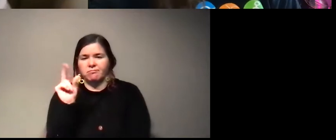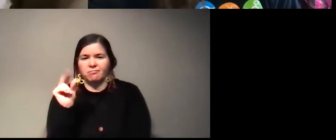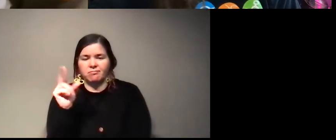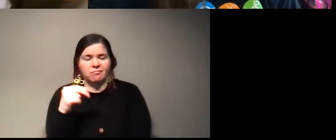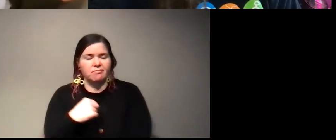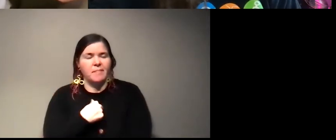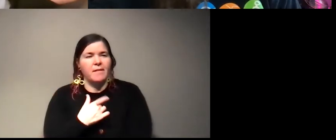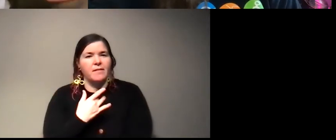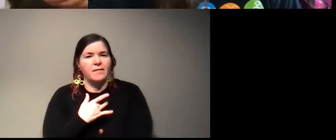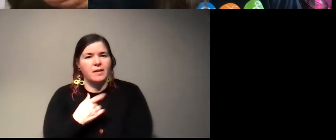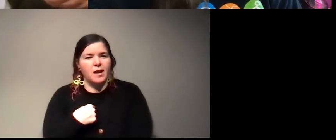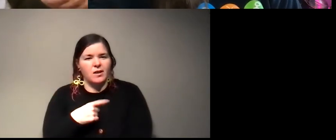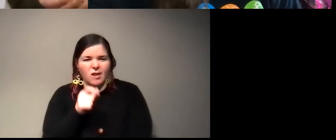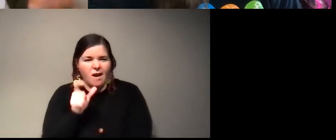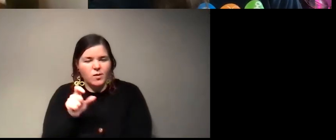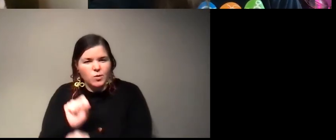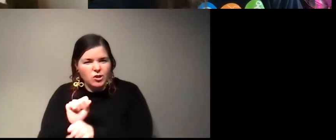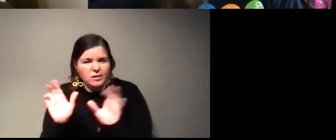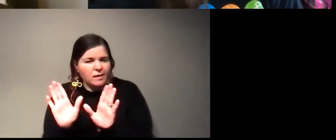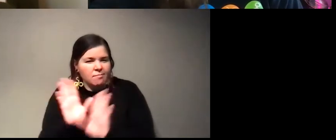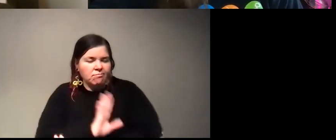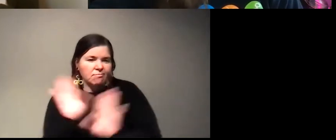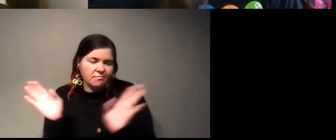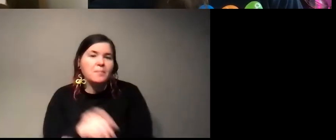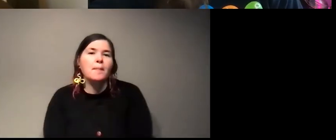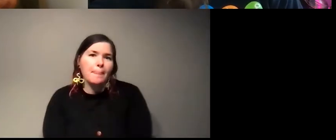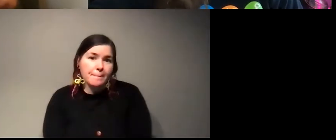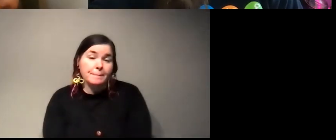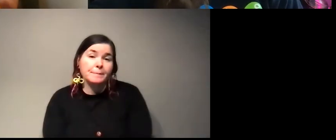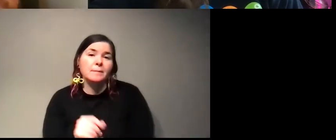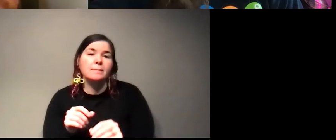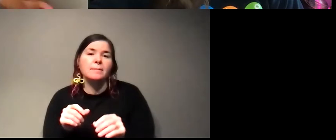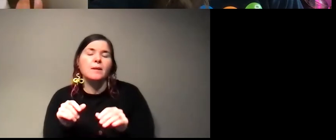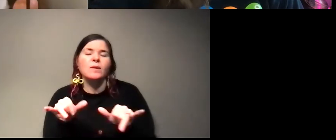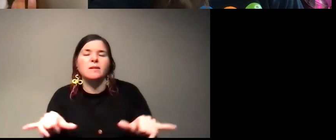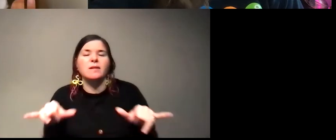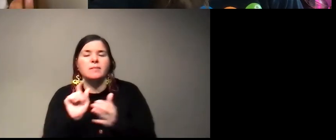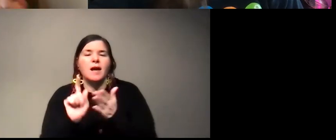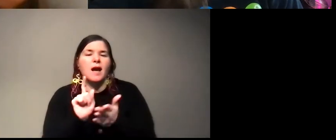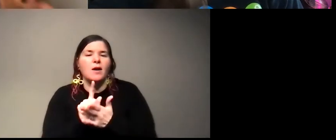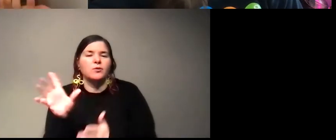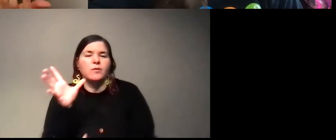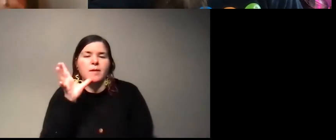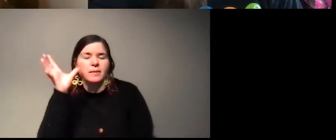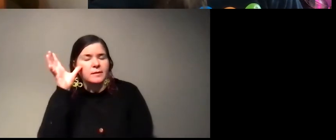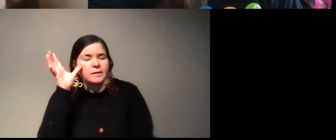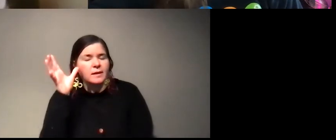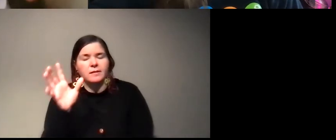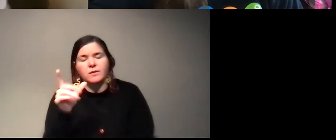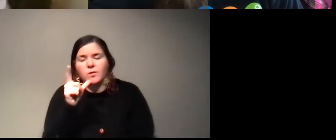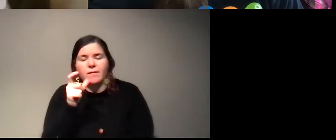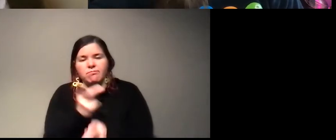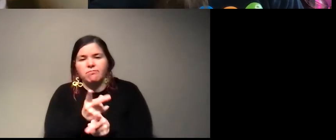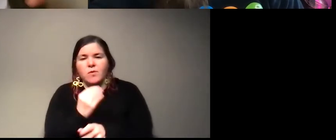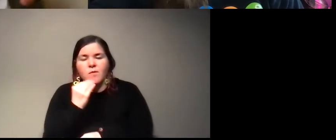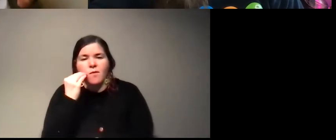like I shouldn't have to work on a Sunday. So I try to maintain similar hours that your parents work. So, or like your guardians work. So a